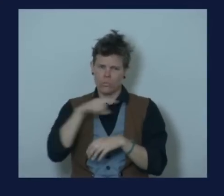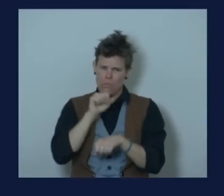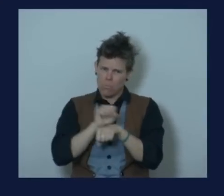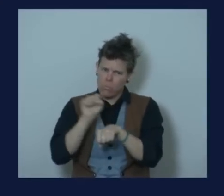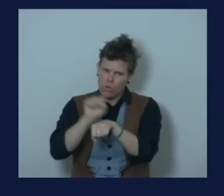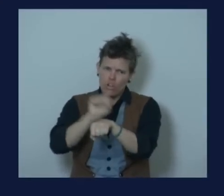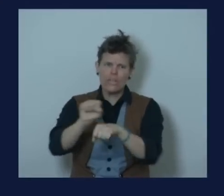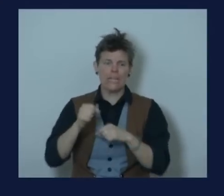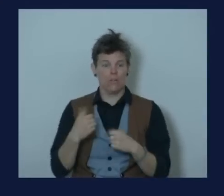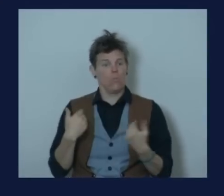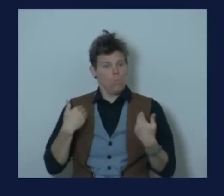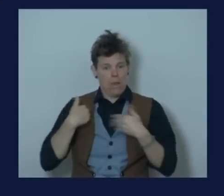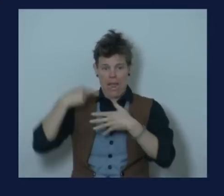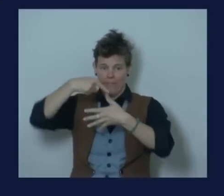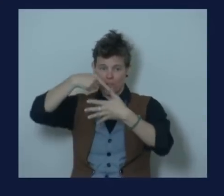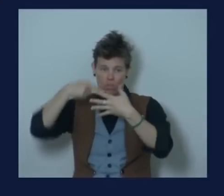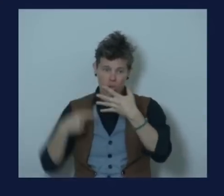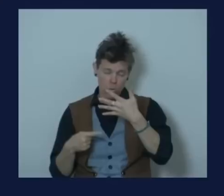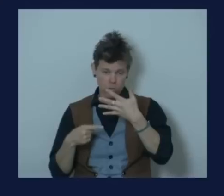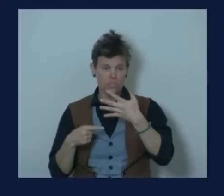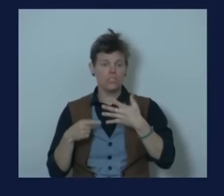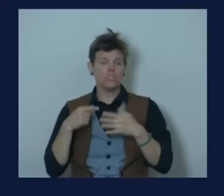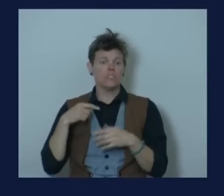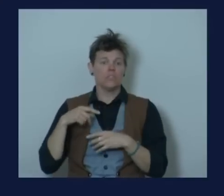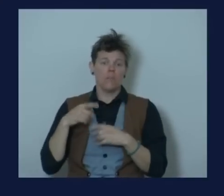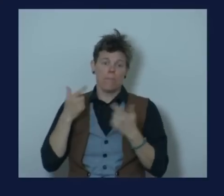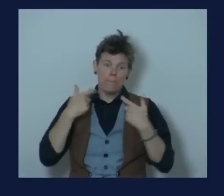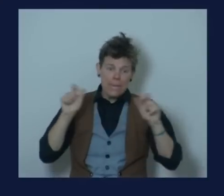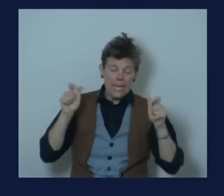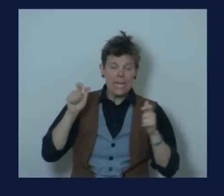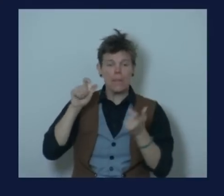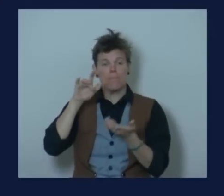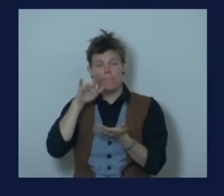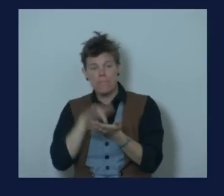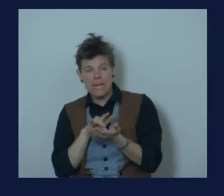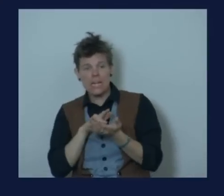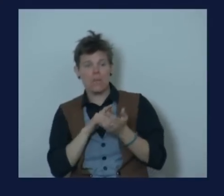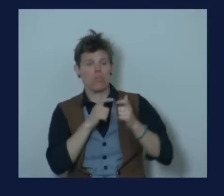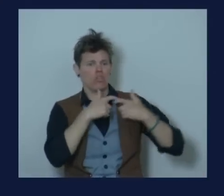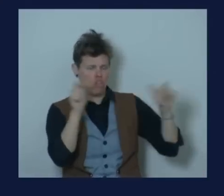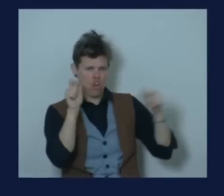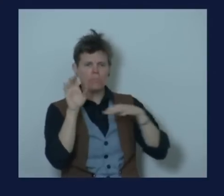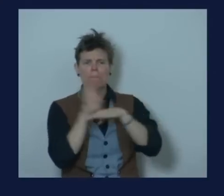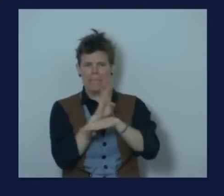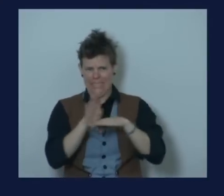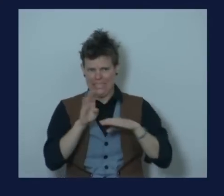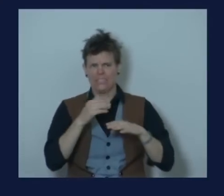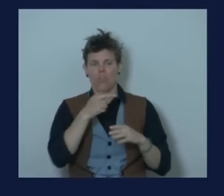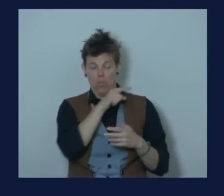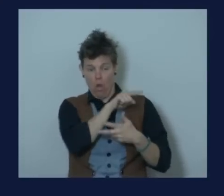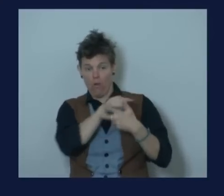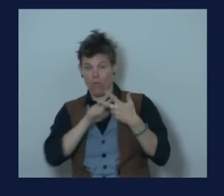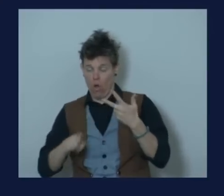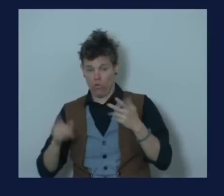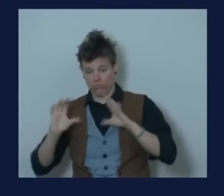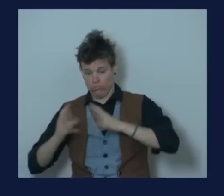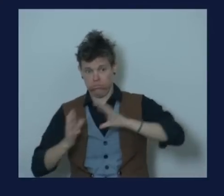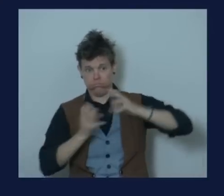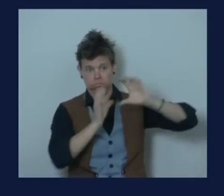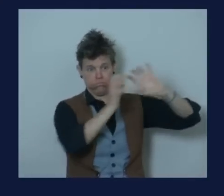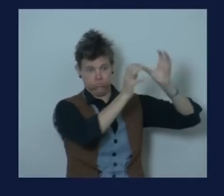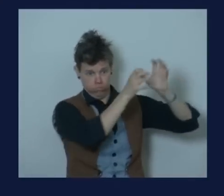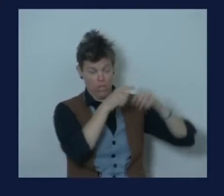a representative, small, medium, large, geographically balanced, so that we're looking at those issues, and they fit